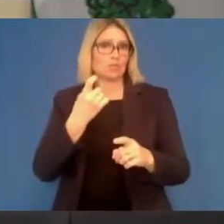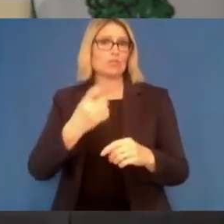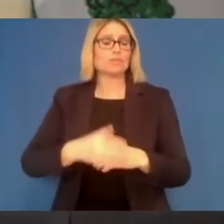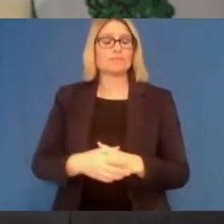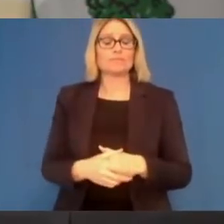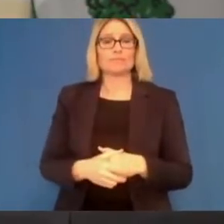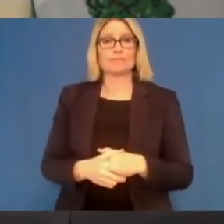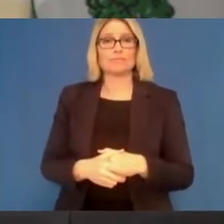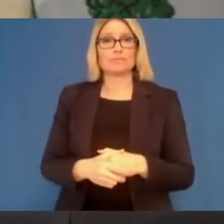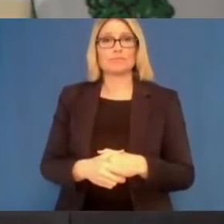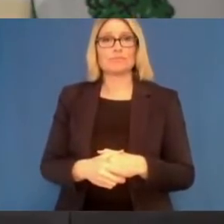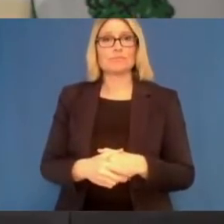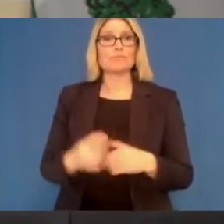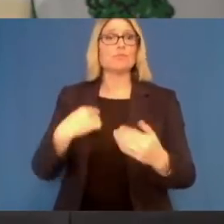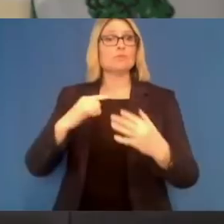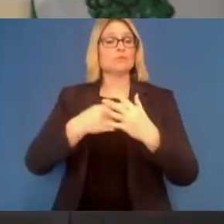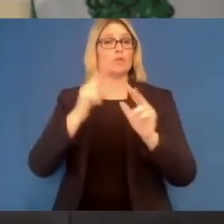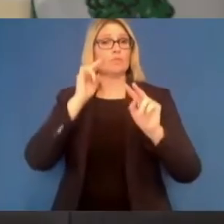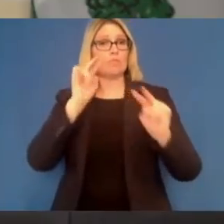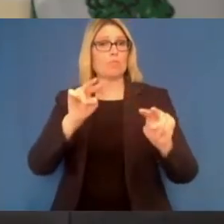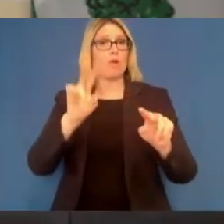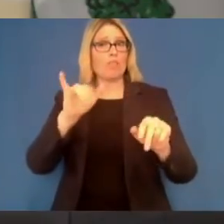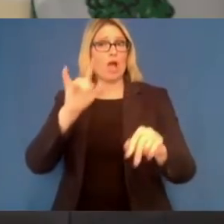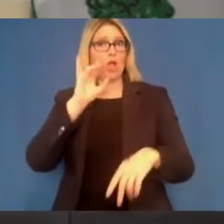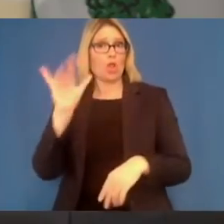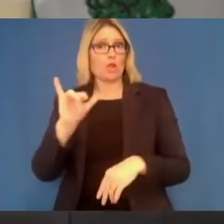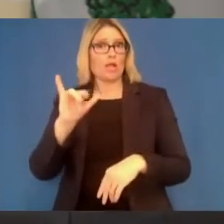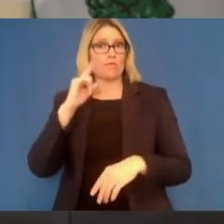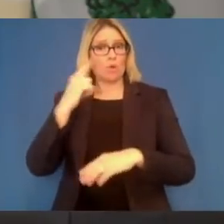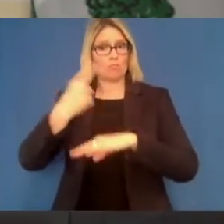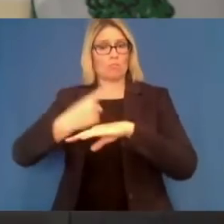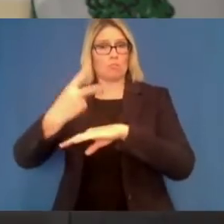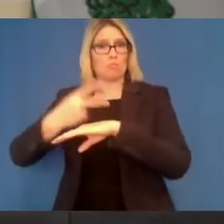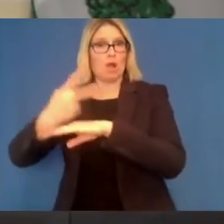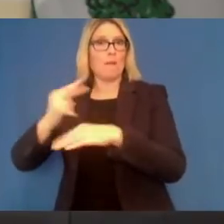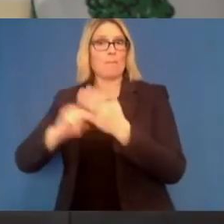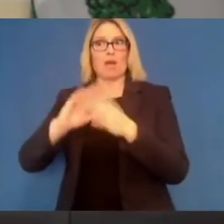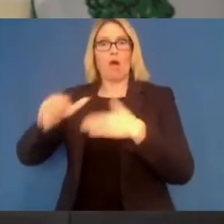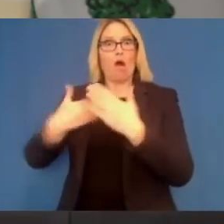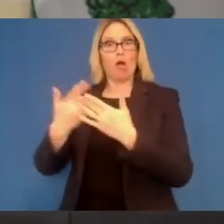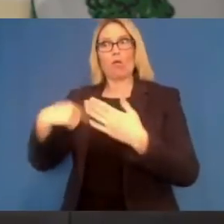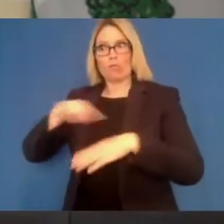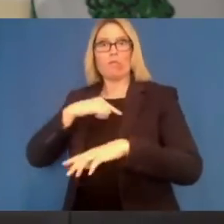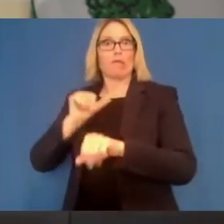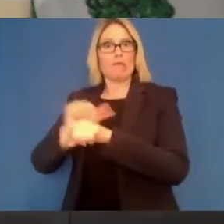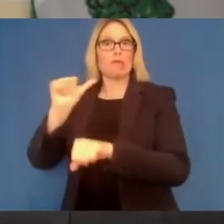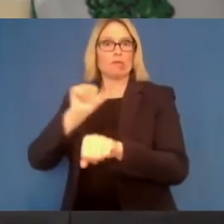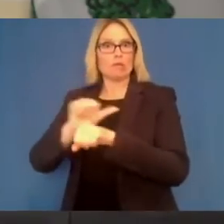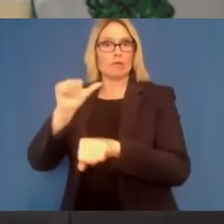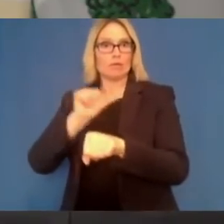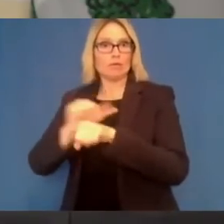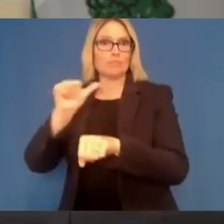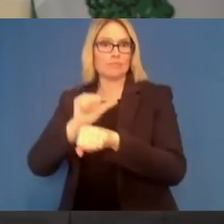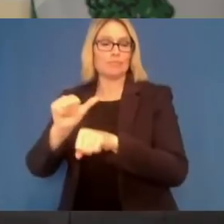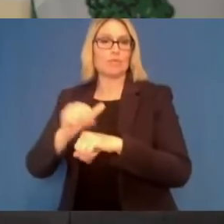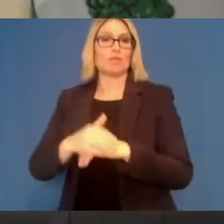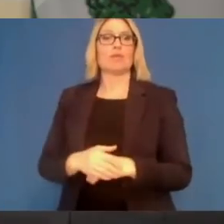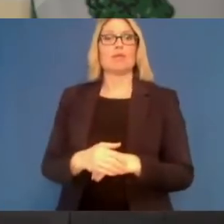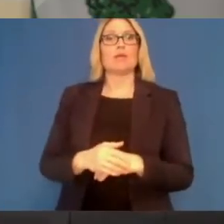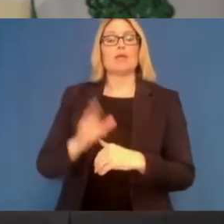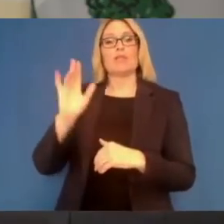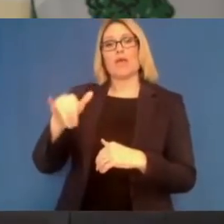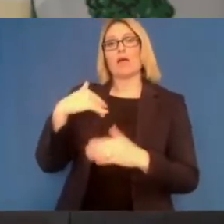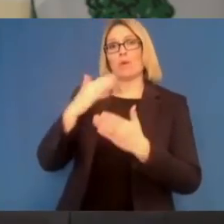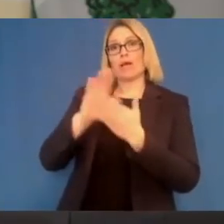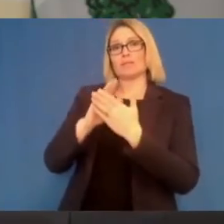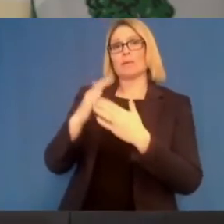looking at what this could look like, I mean, obviously it's been all hands on deck here all day. I've asked Minister McKay and his